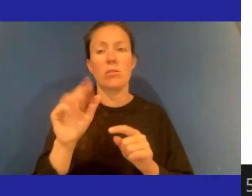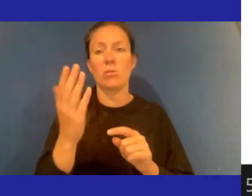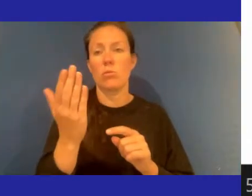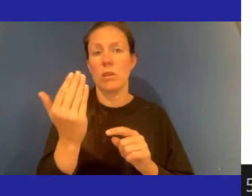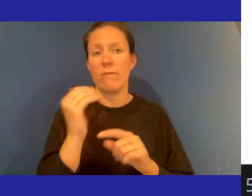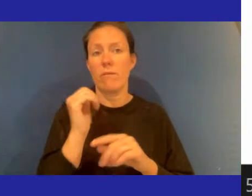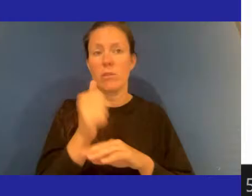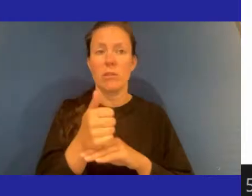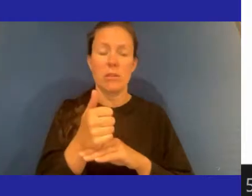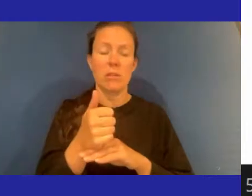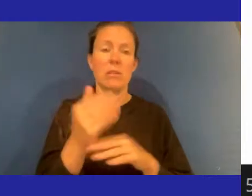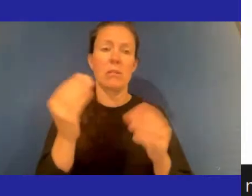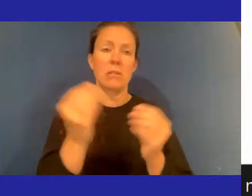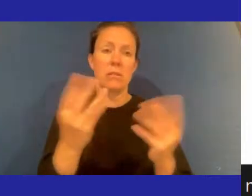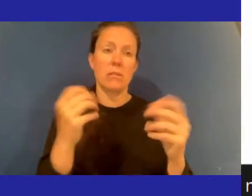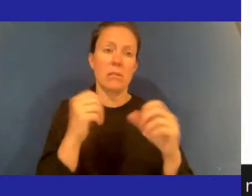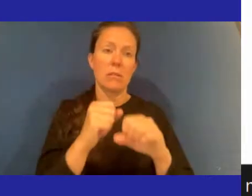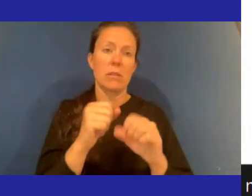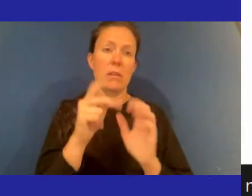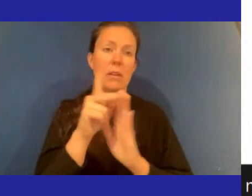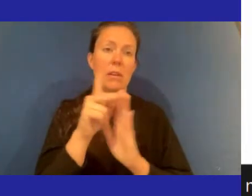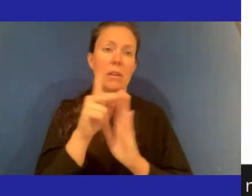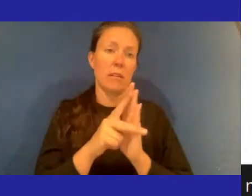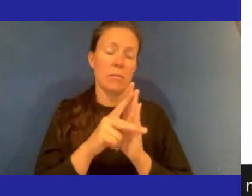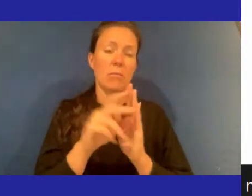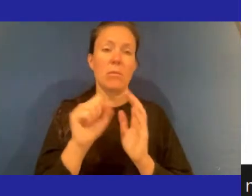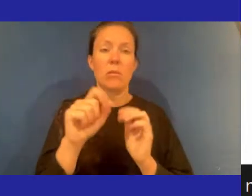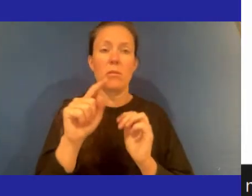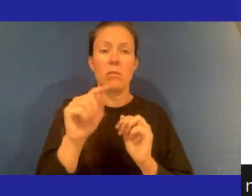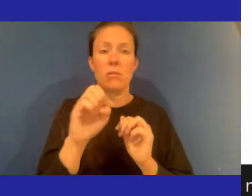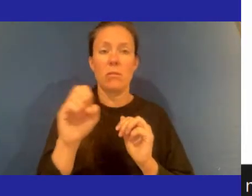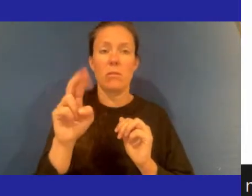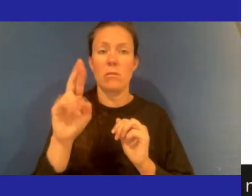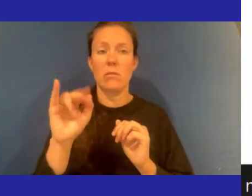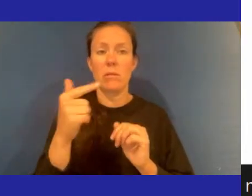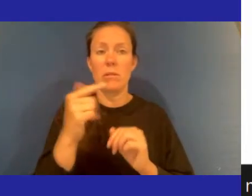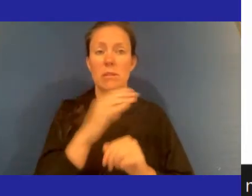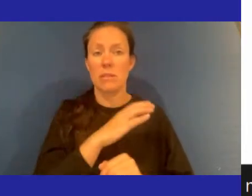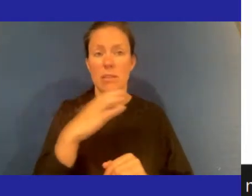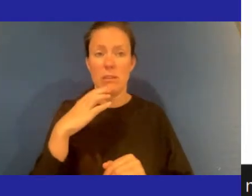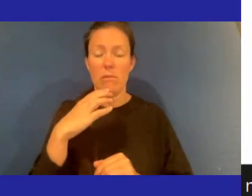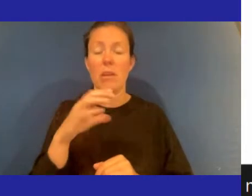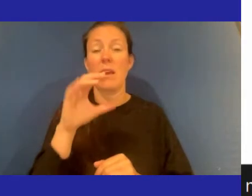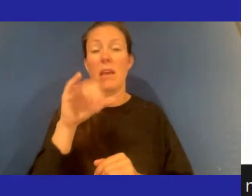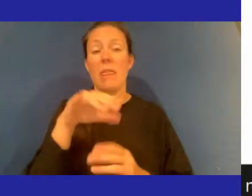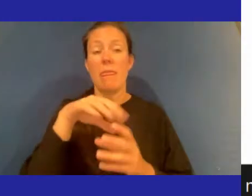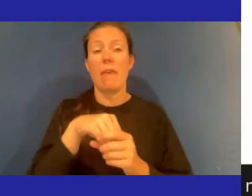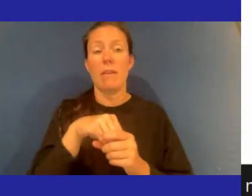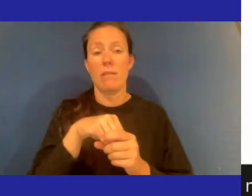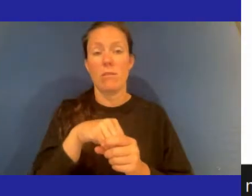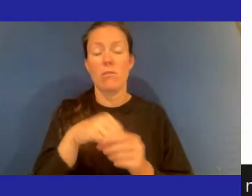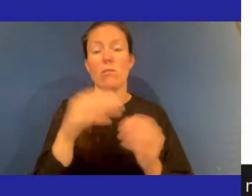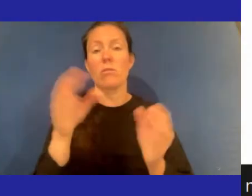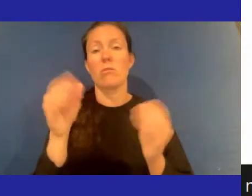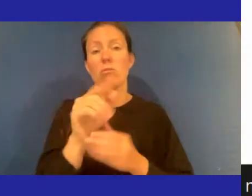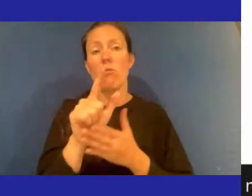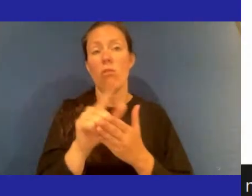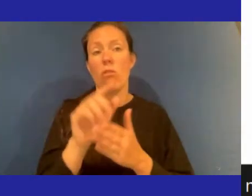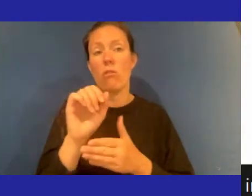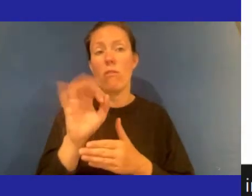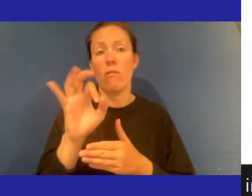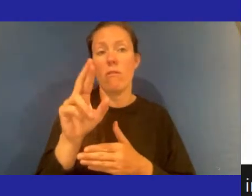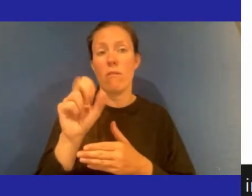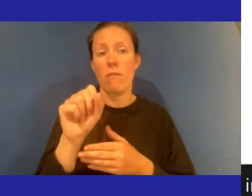the Information Security Policy Steering Committee, which includes the Office of Legal Affairs, Office of